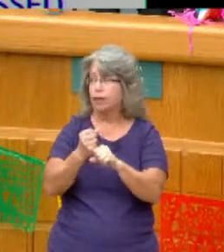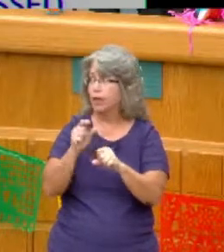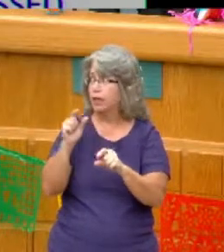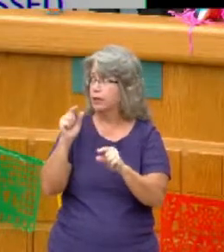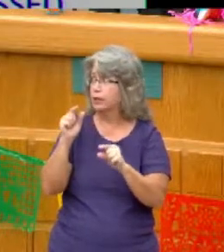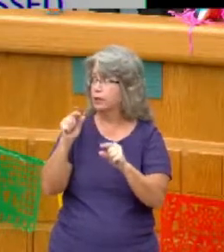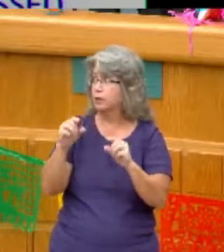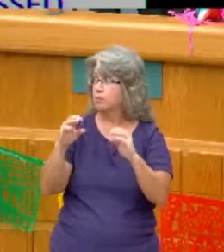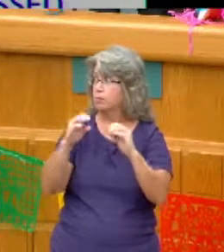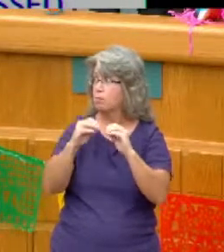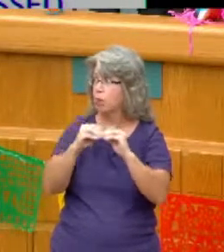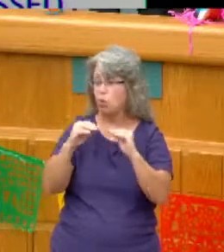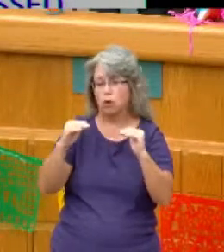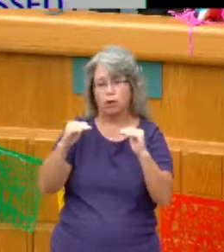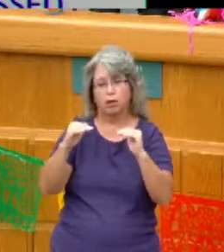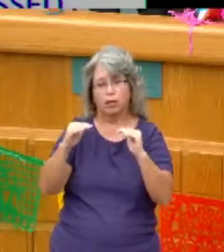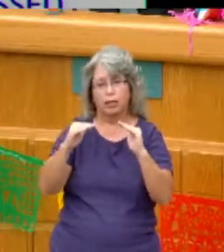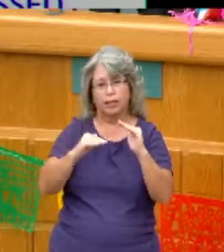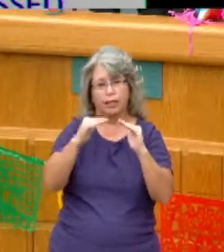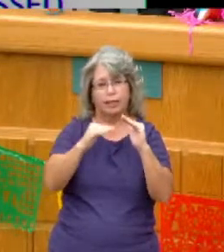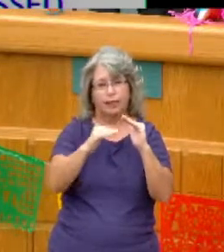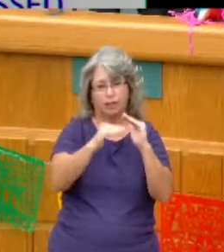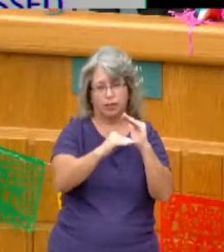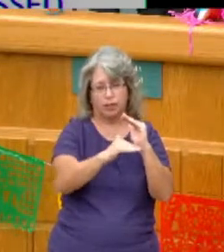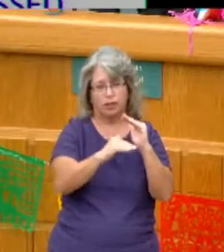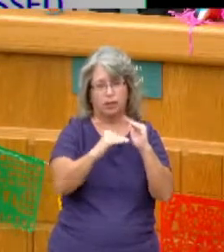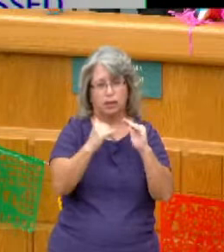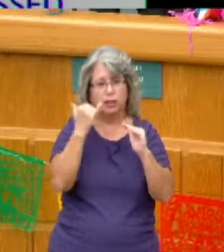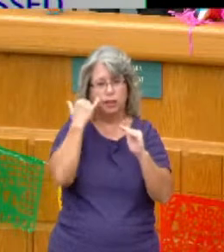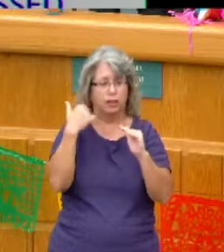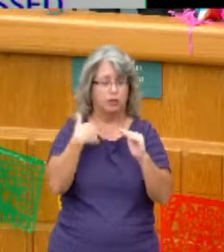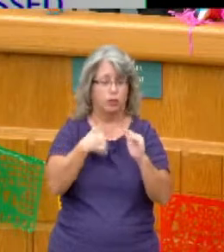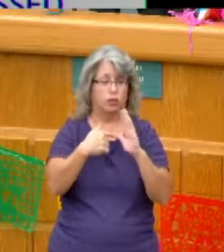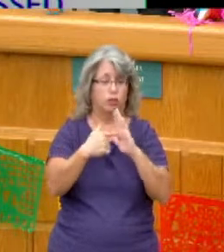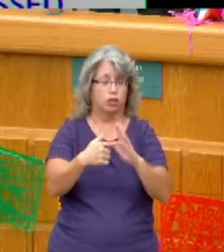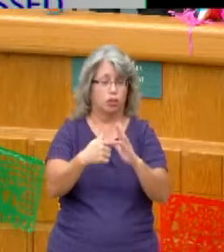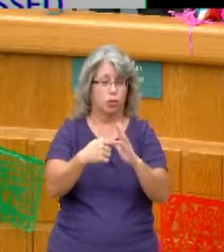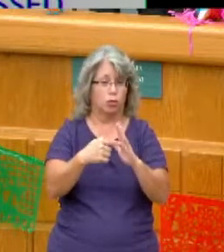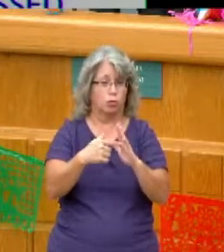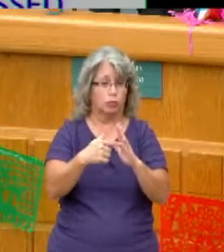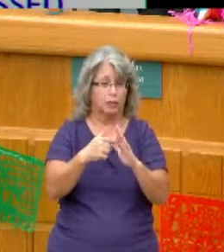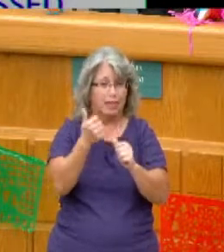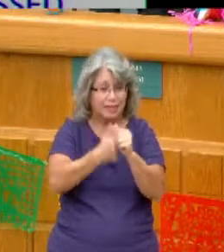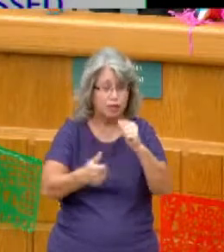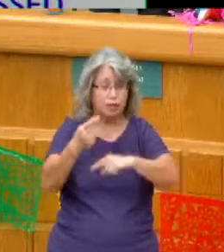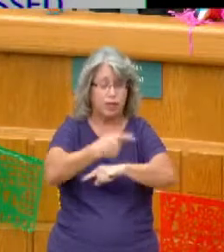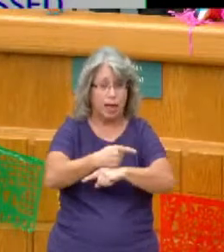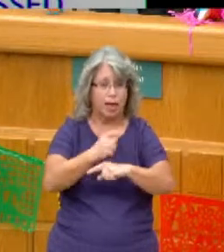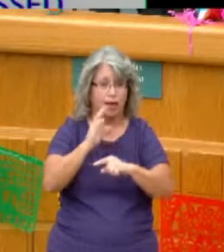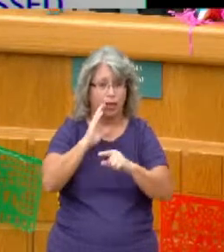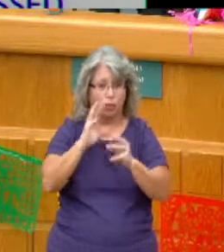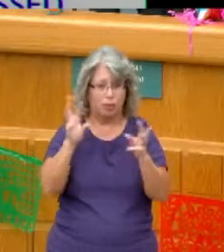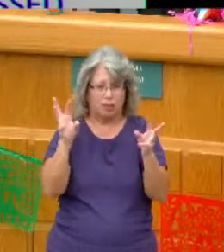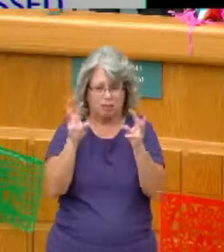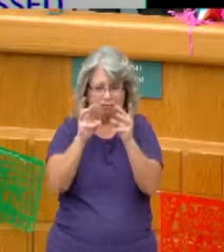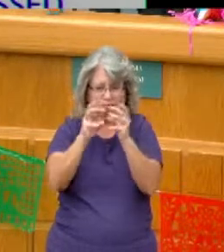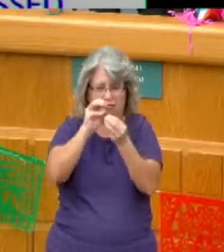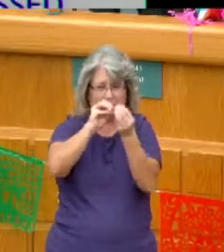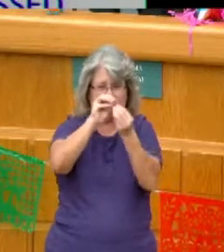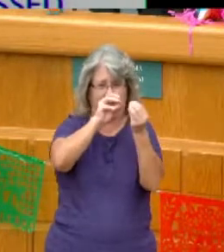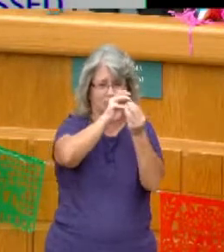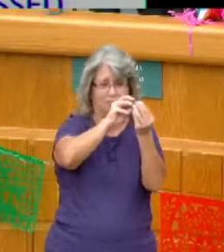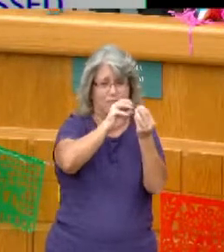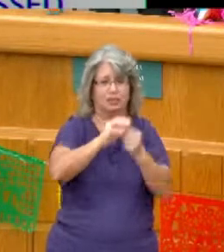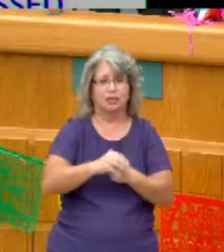even. There's a lot of variation if we look at day-by-day fatalities. And what I want to focus you on is that we're up above